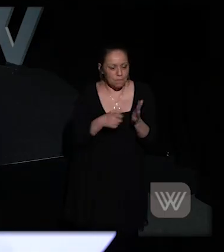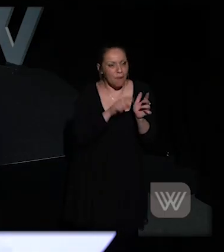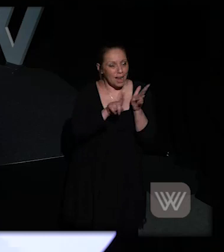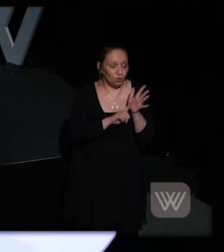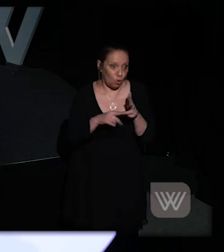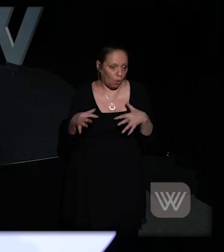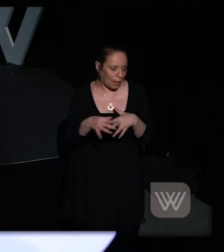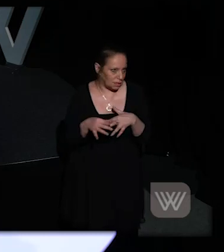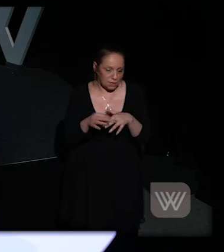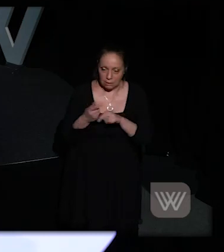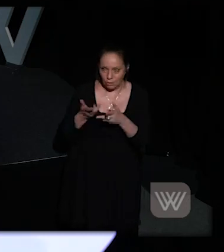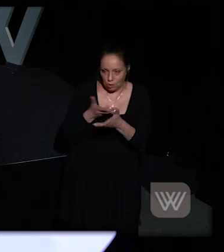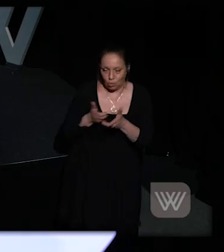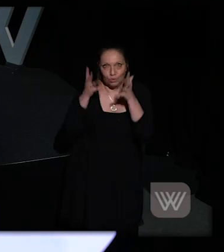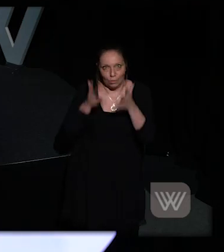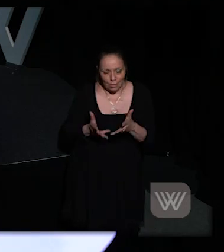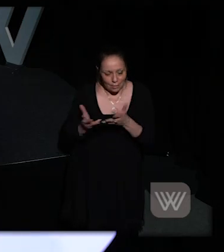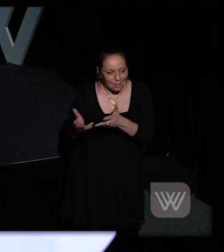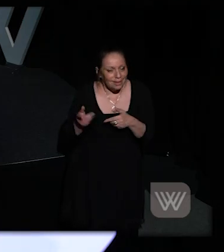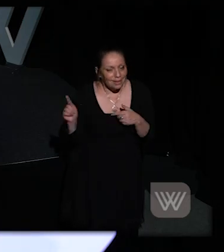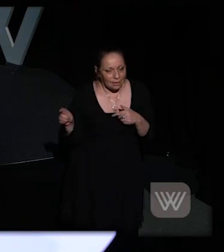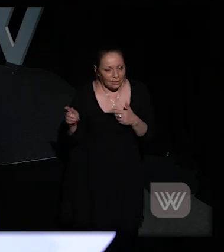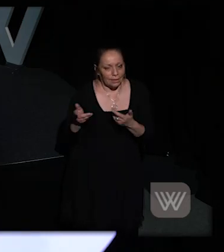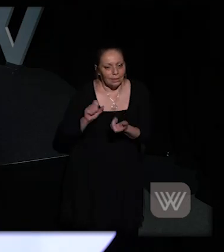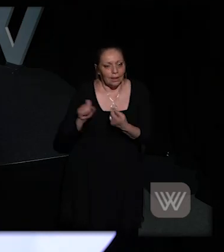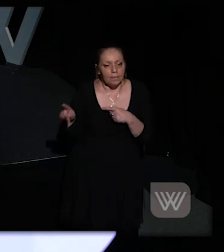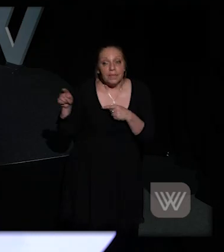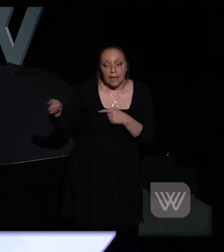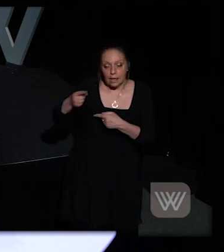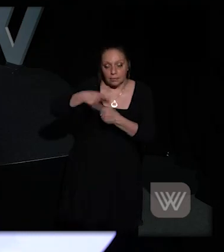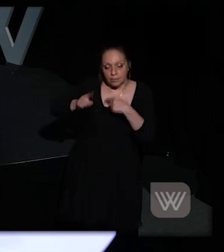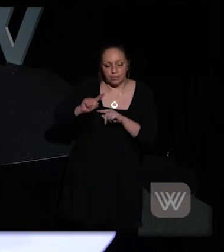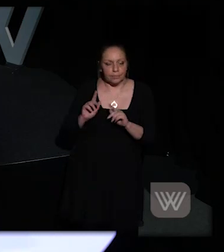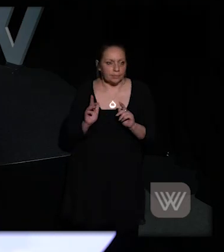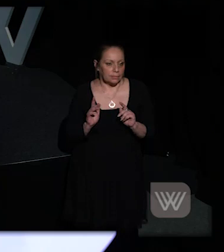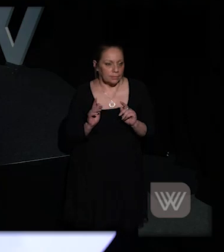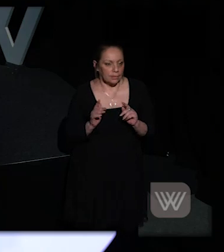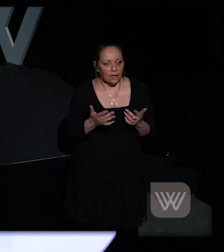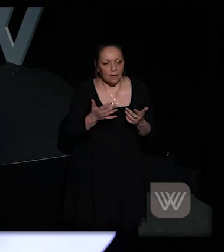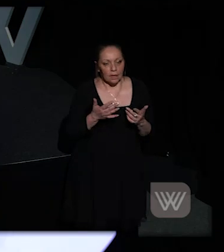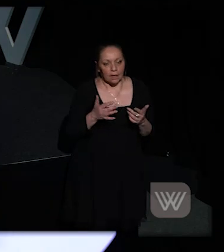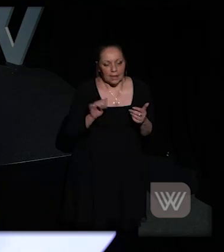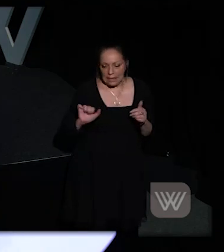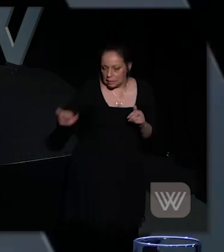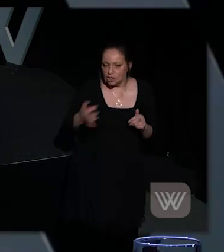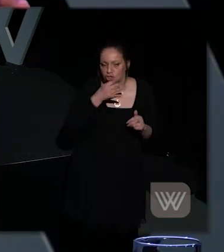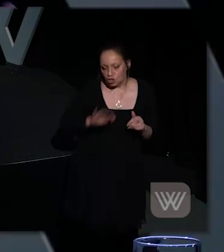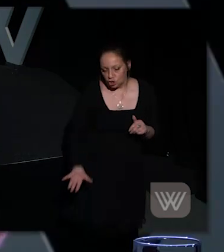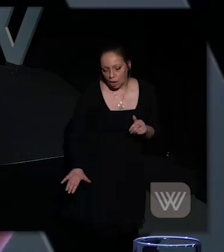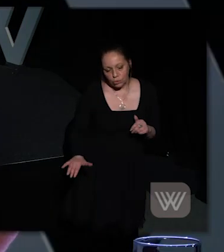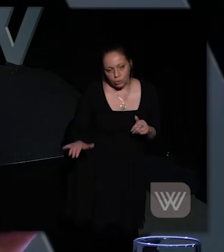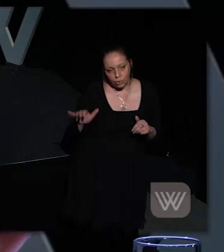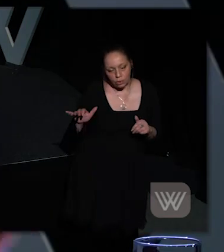because he talked to me so much. He described to me this kind of childhood that I think